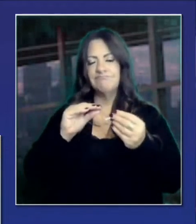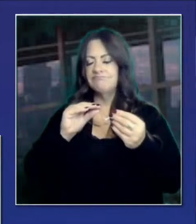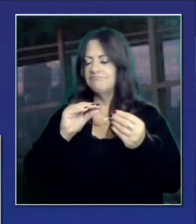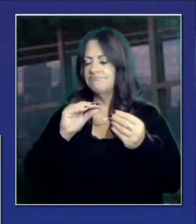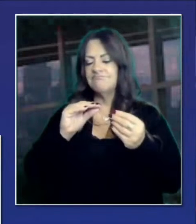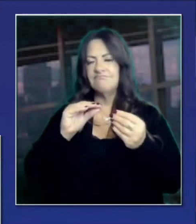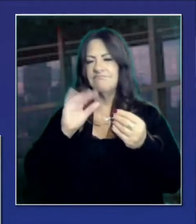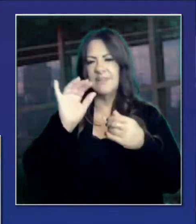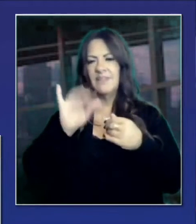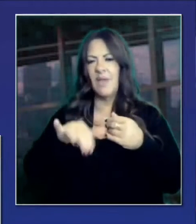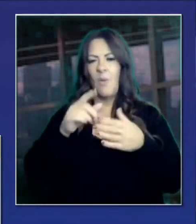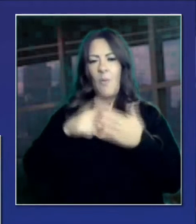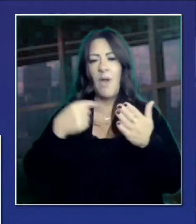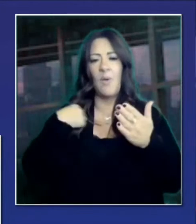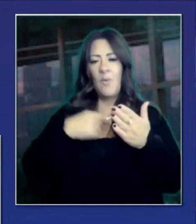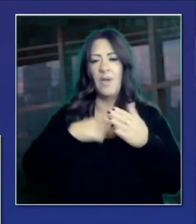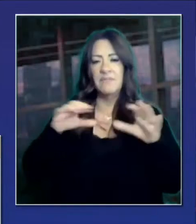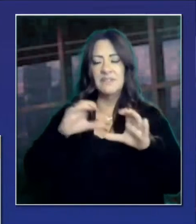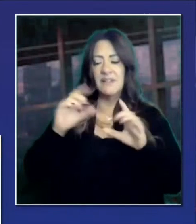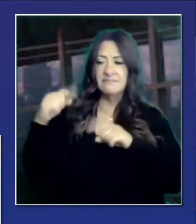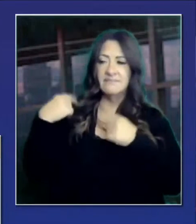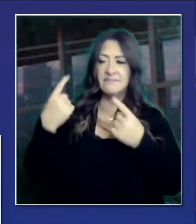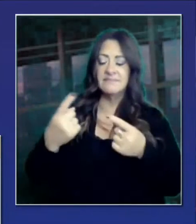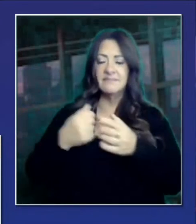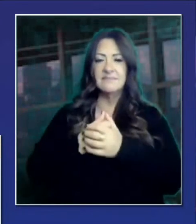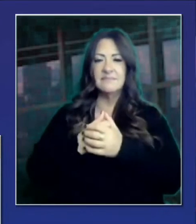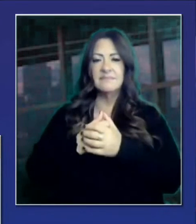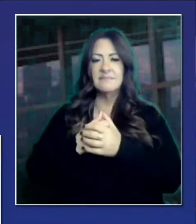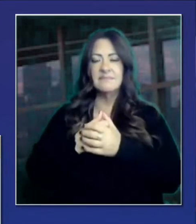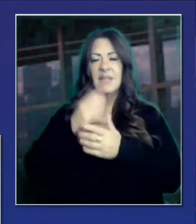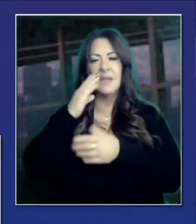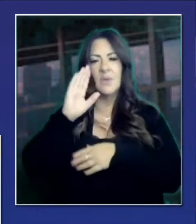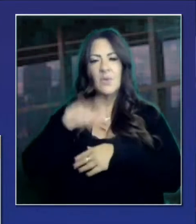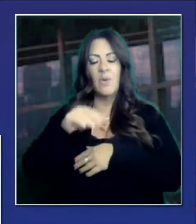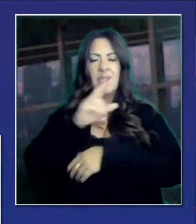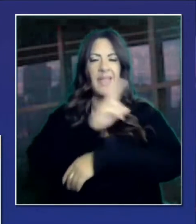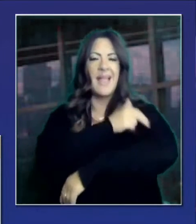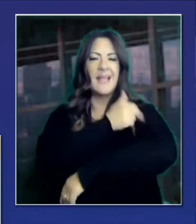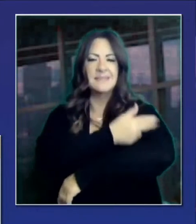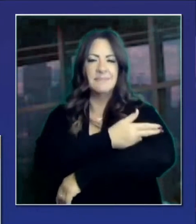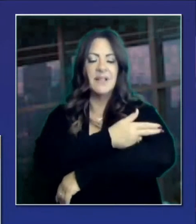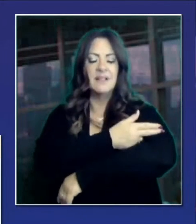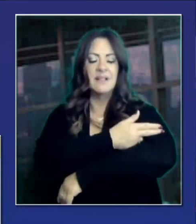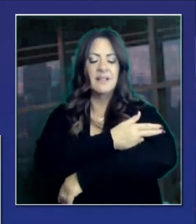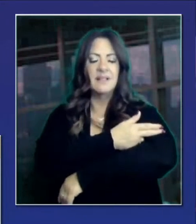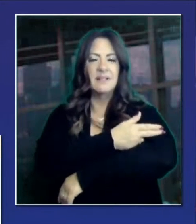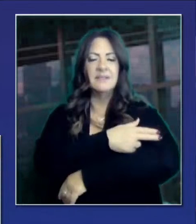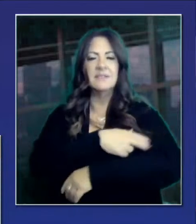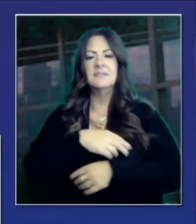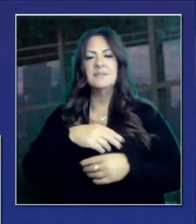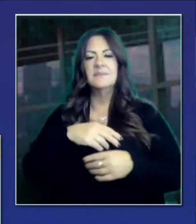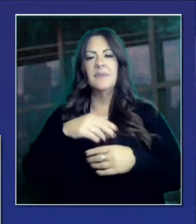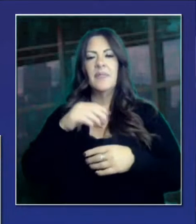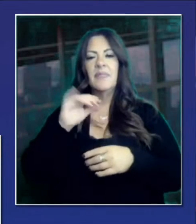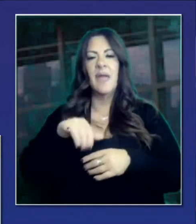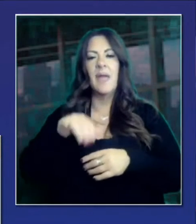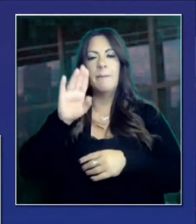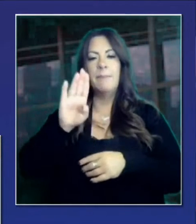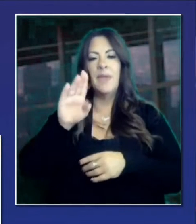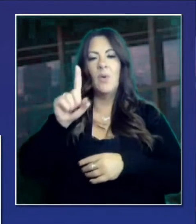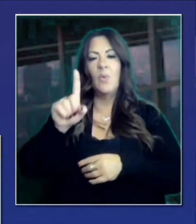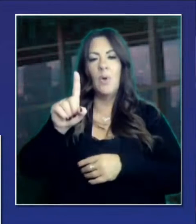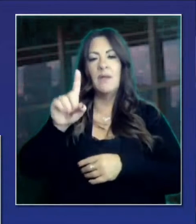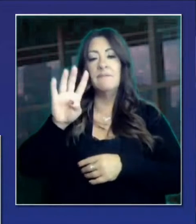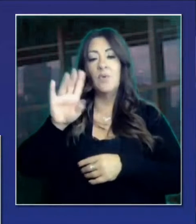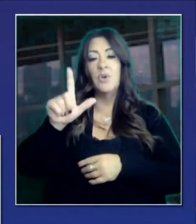that work, and others have as well, what happened at Cedars-Sinai and UCSF as it relates to this B1429 cases, which